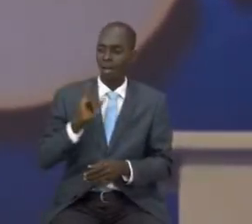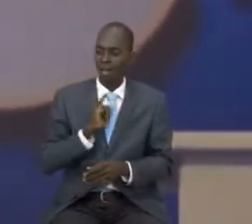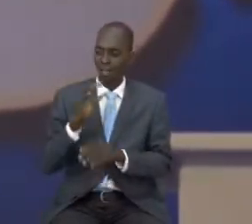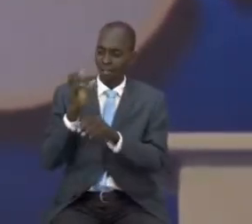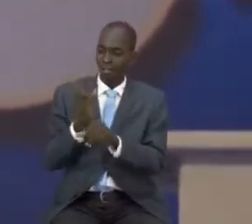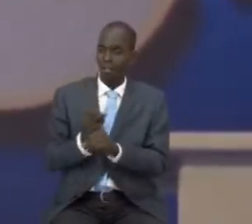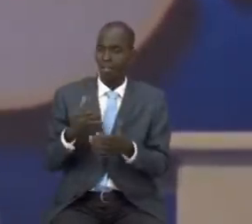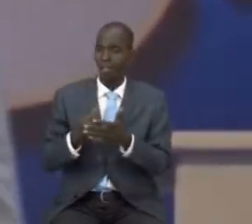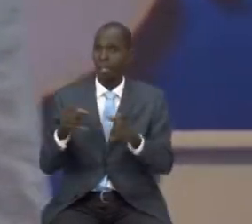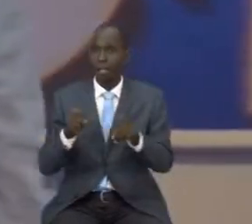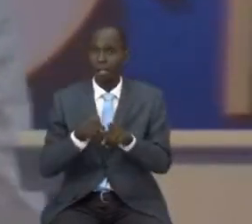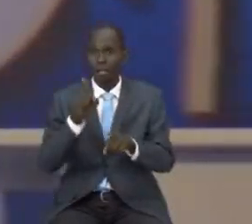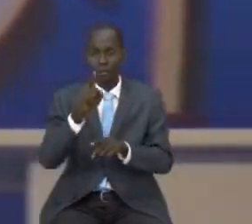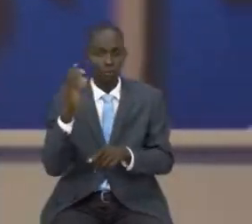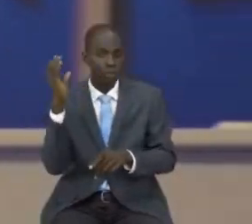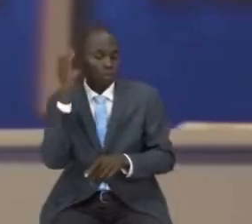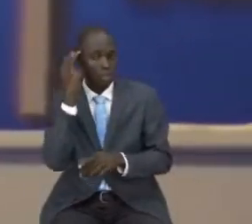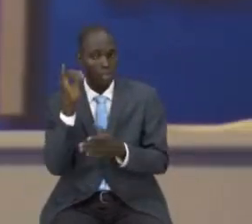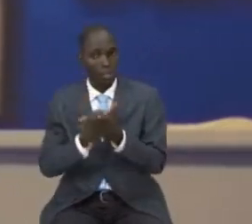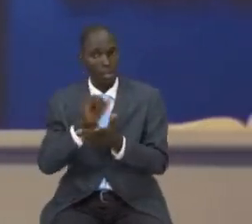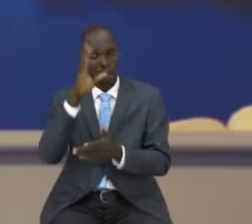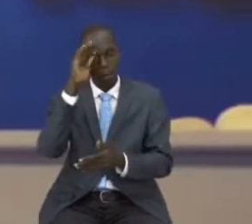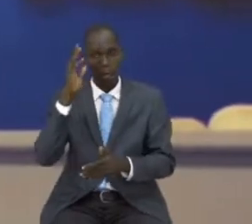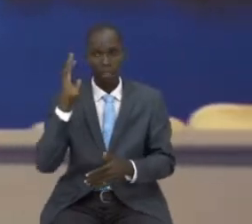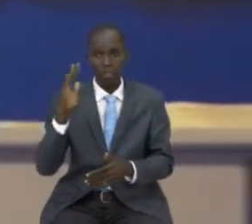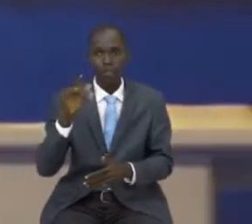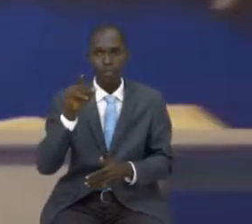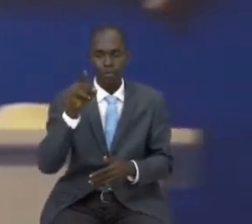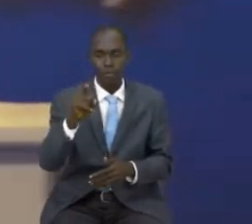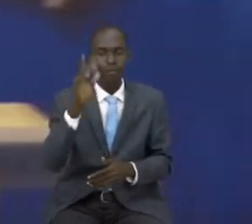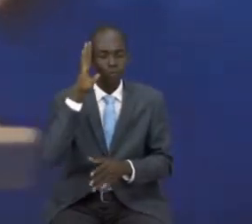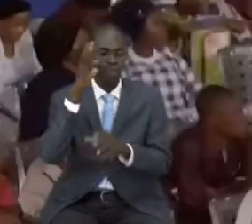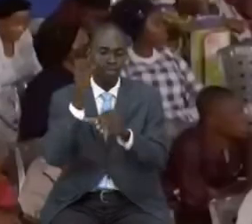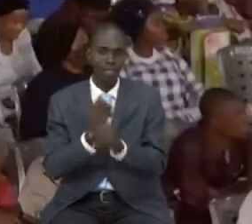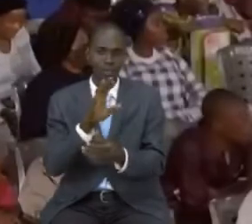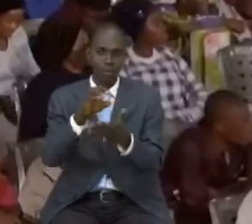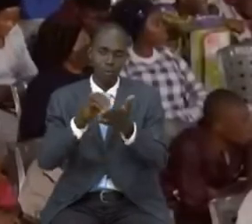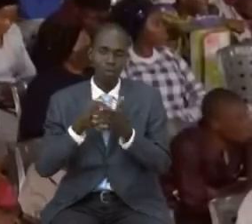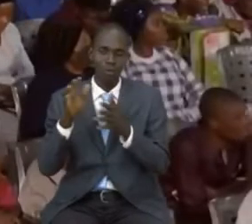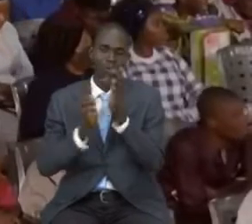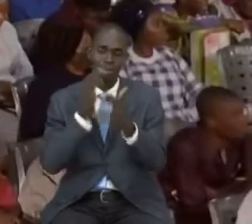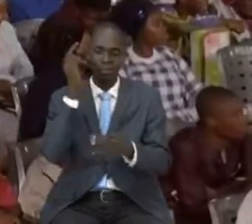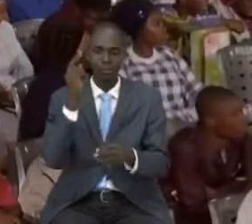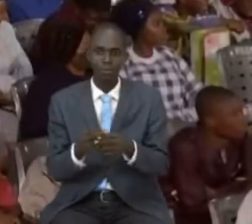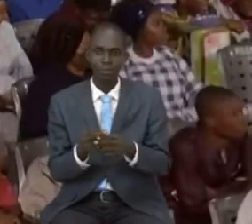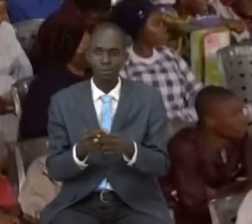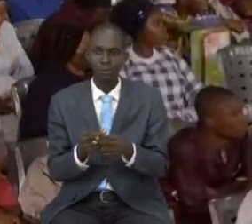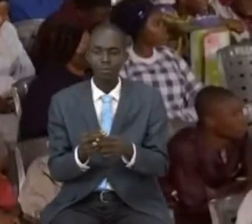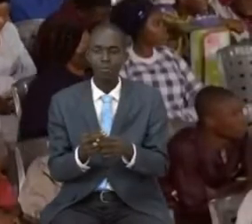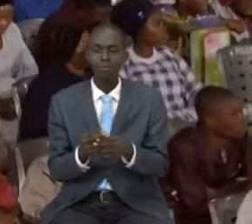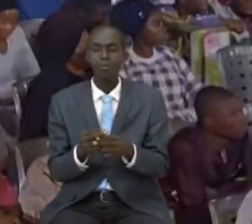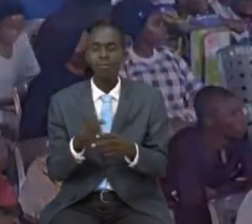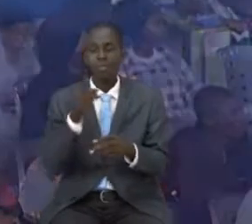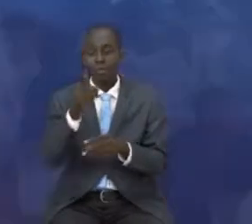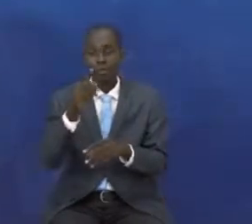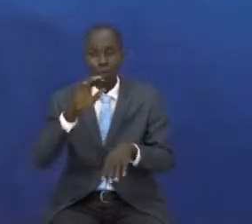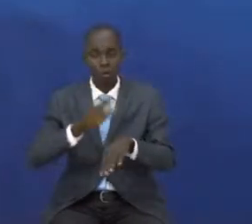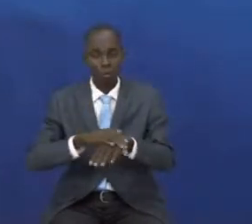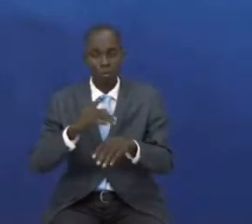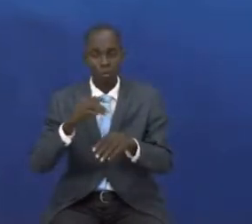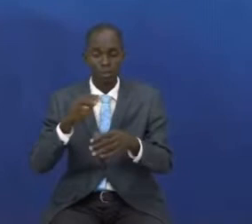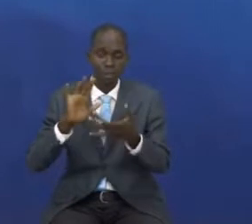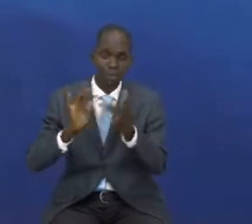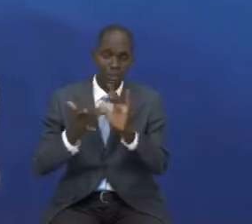As you listen to his testimony, you will get it. Online friend, you will